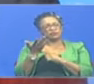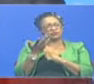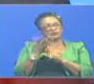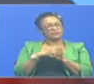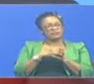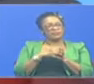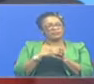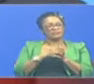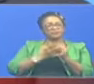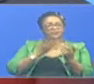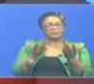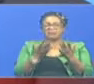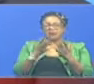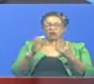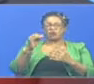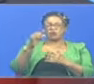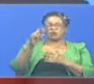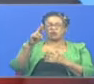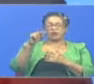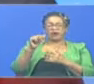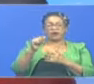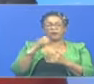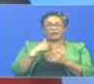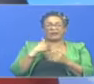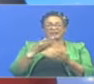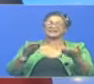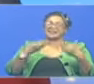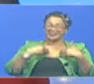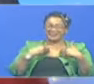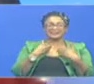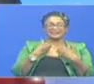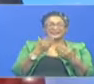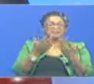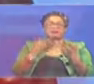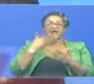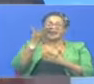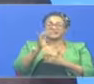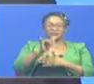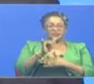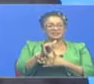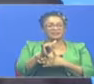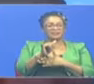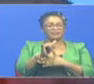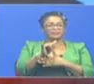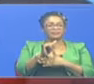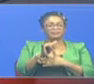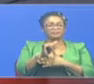Maybe Colonel Oguna will give a shot at that and see if he can give an answer to that one.